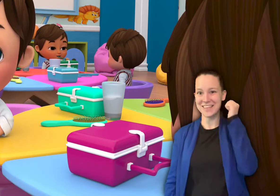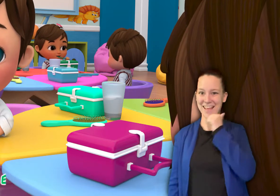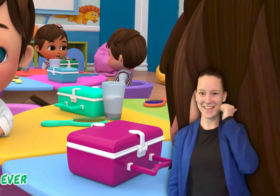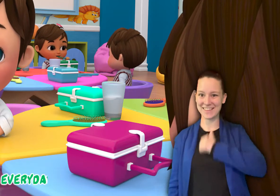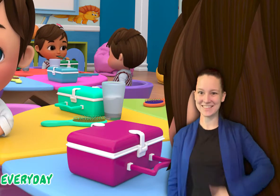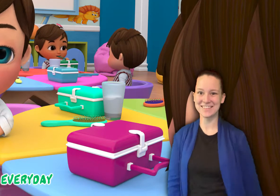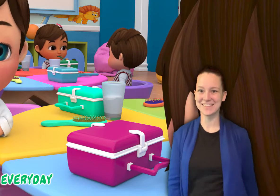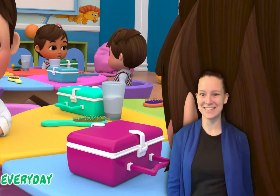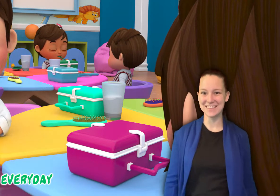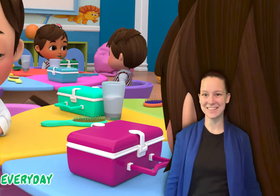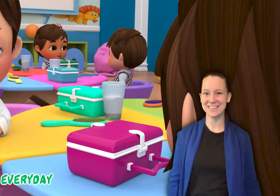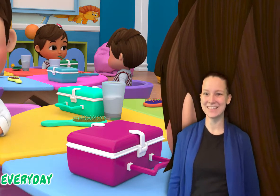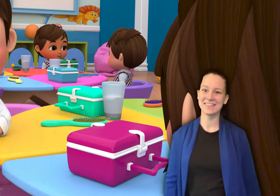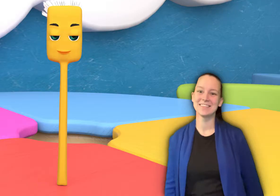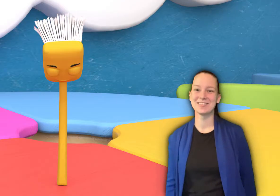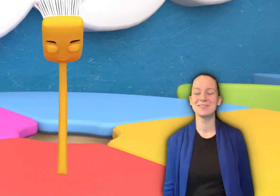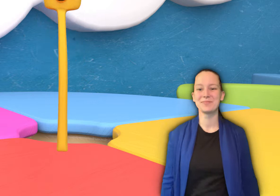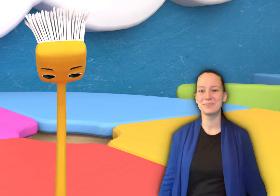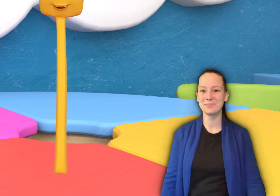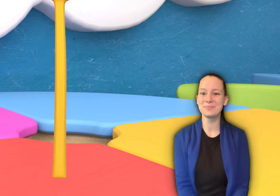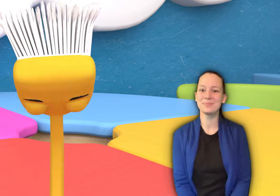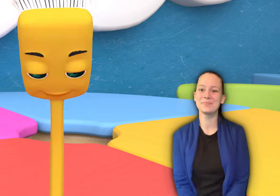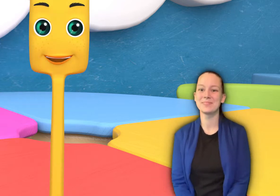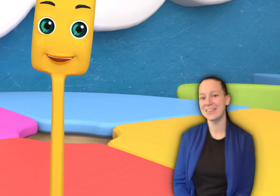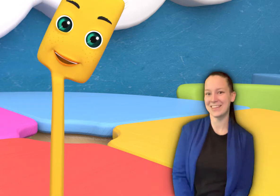brush it every day.